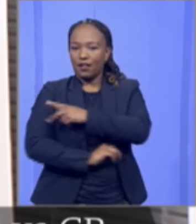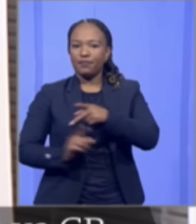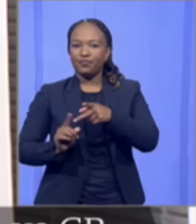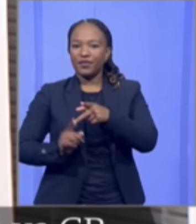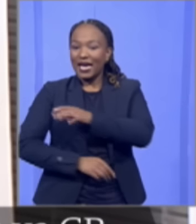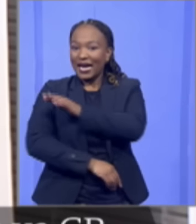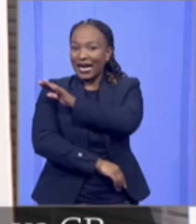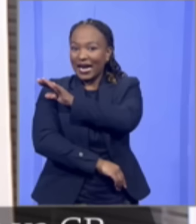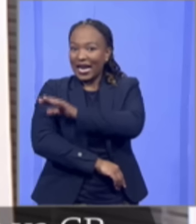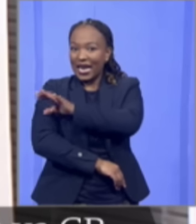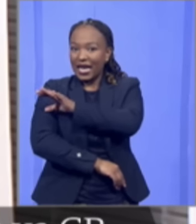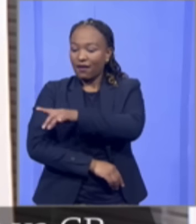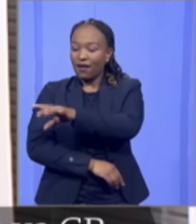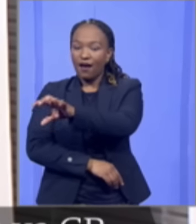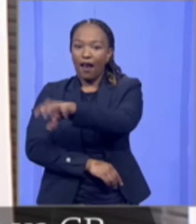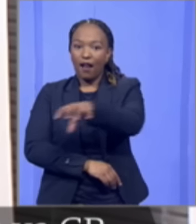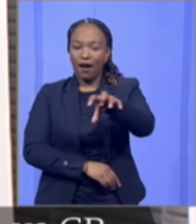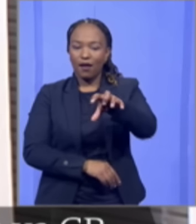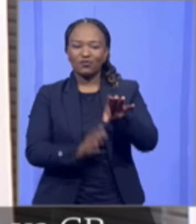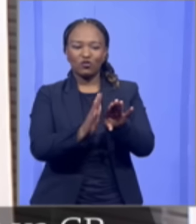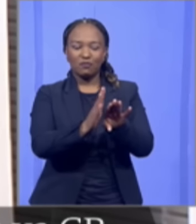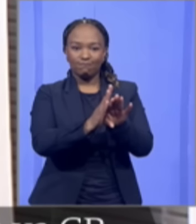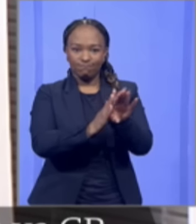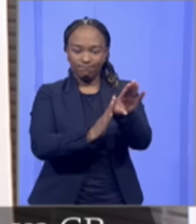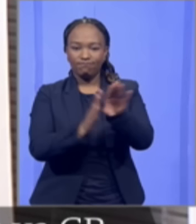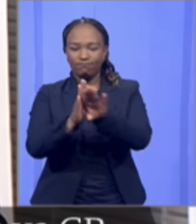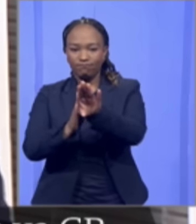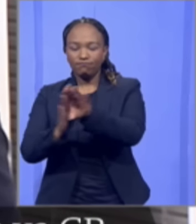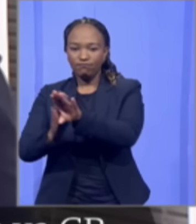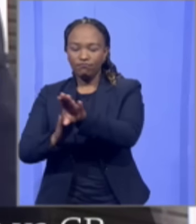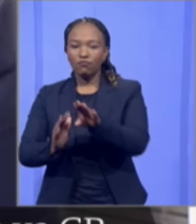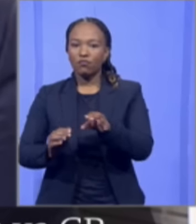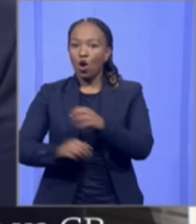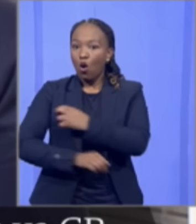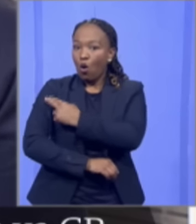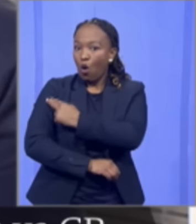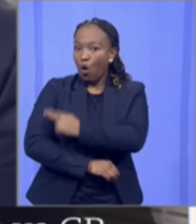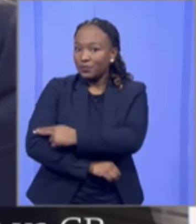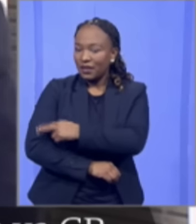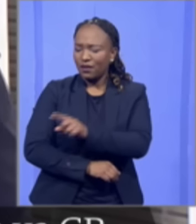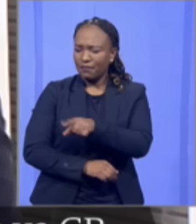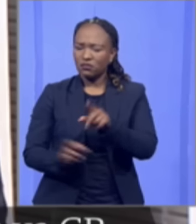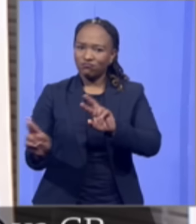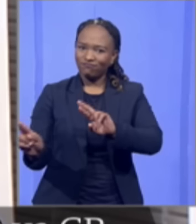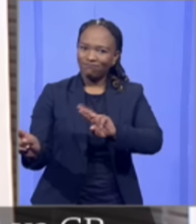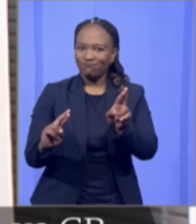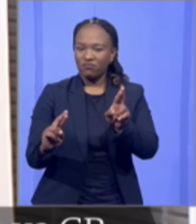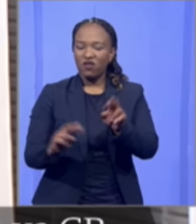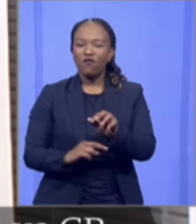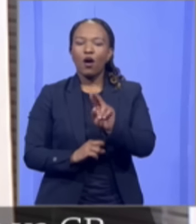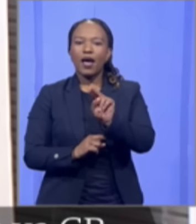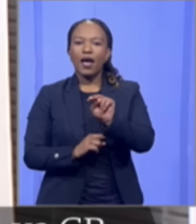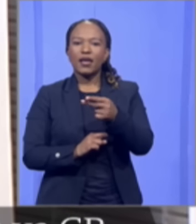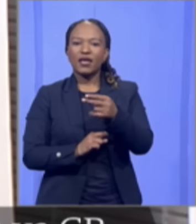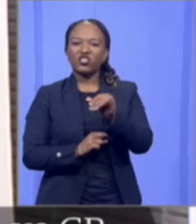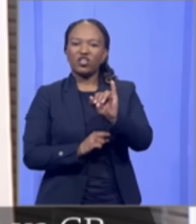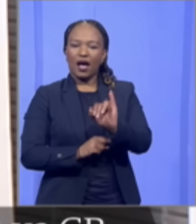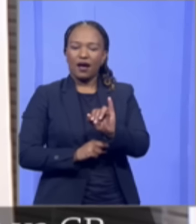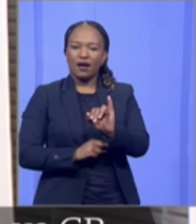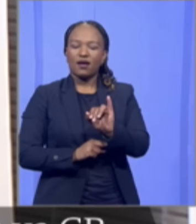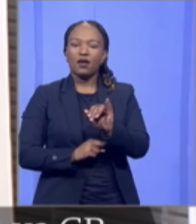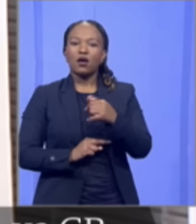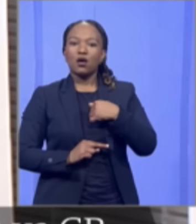our medical facilities, but to ensure that our hospitals are ready for the implementation of NHI. We want